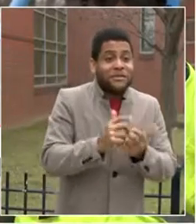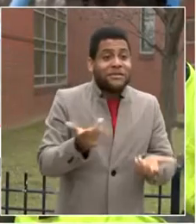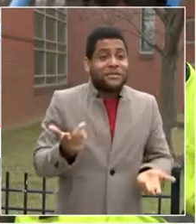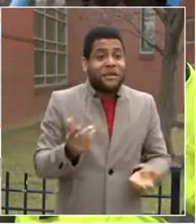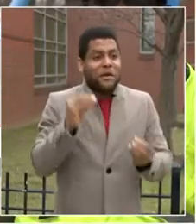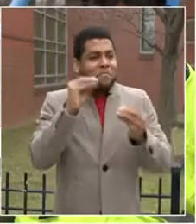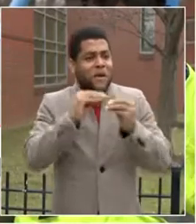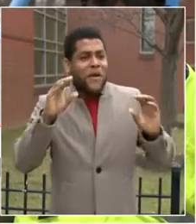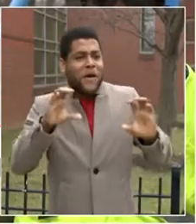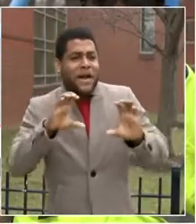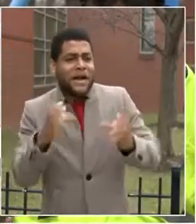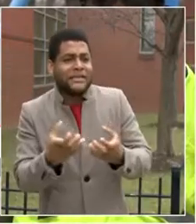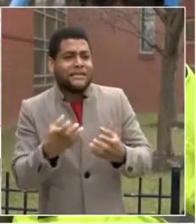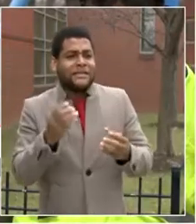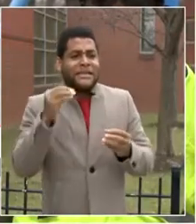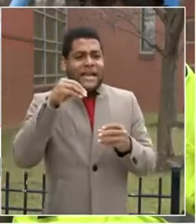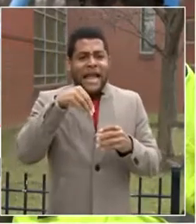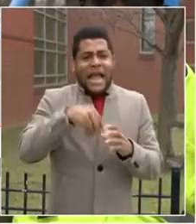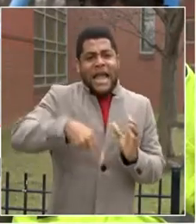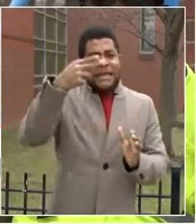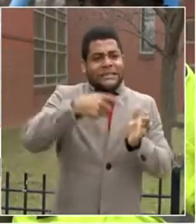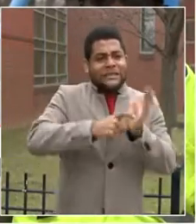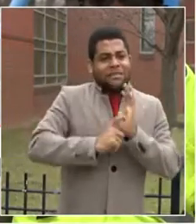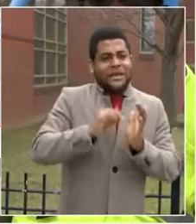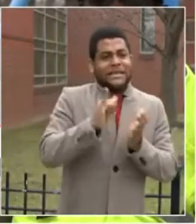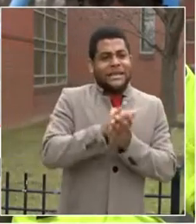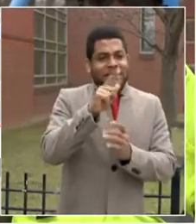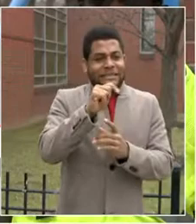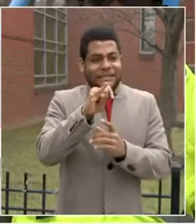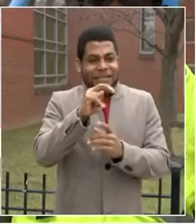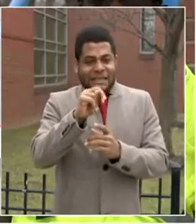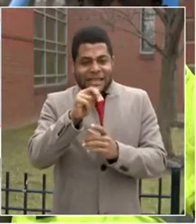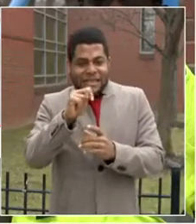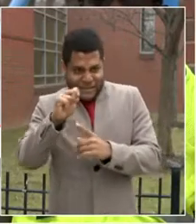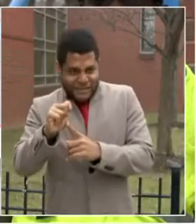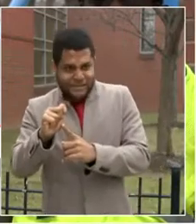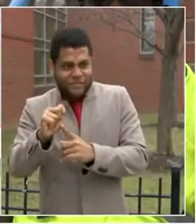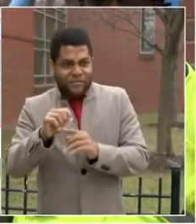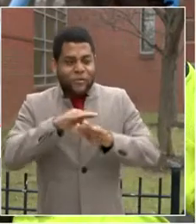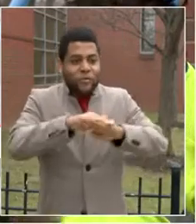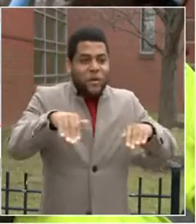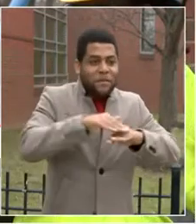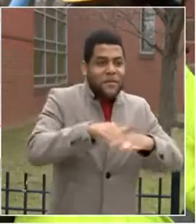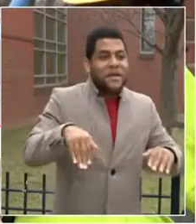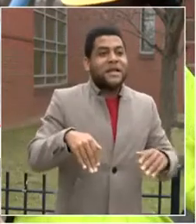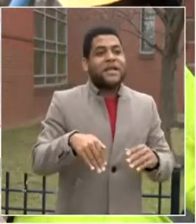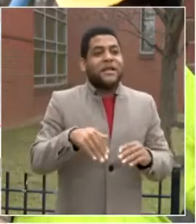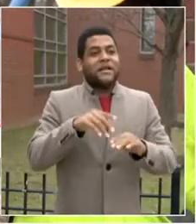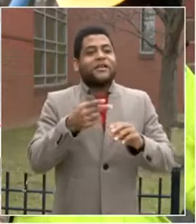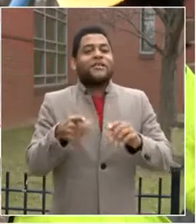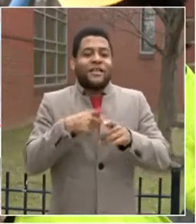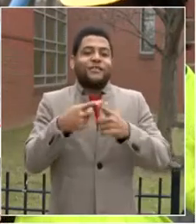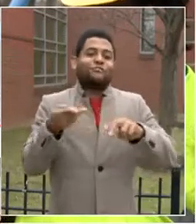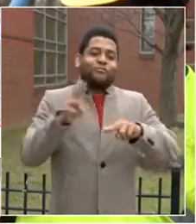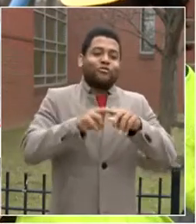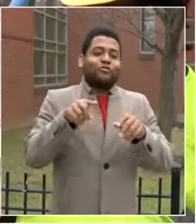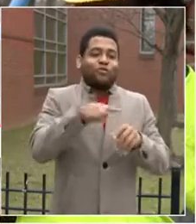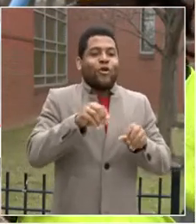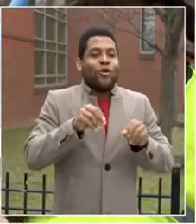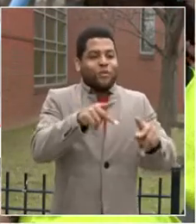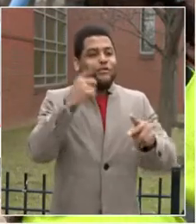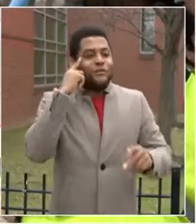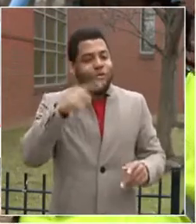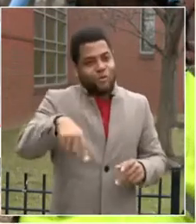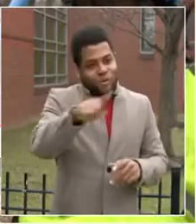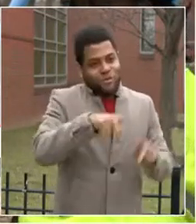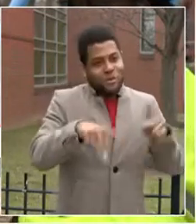are in high demand, like our Tiny Tots tennis and our Learn to Swim. We'll be able to increase those opportunities, and we'll be at the forefront of recreation. Over